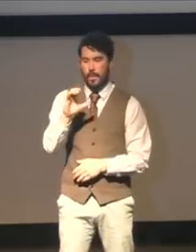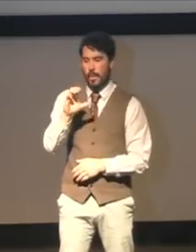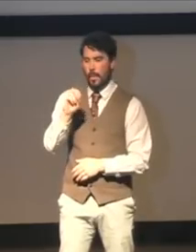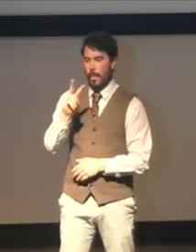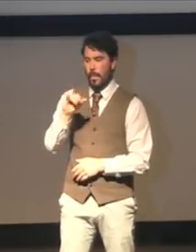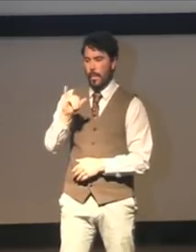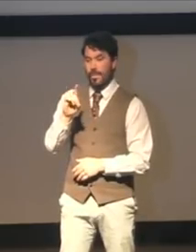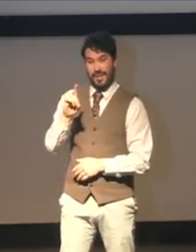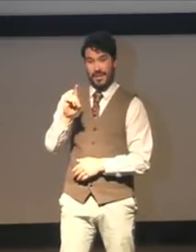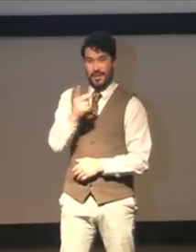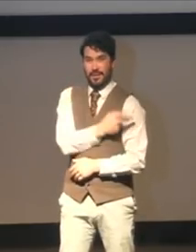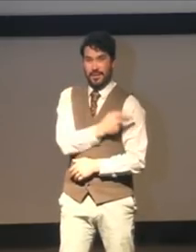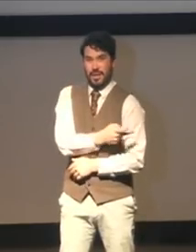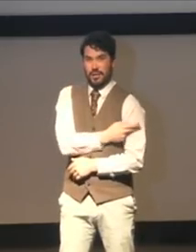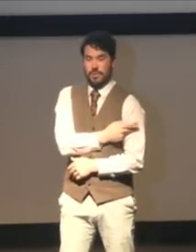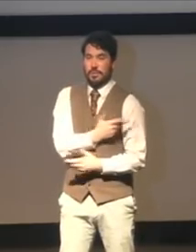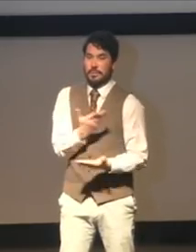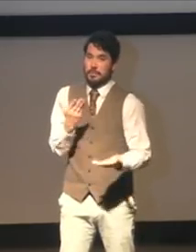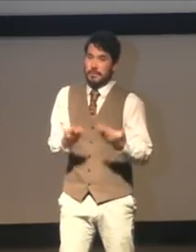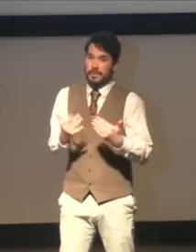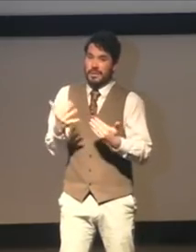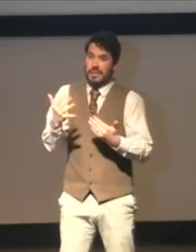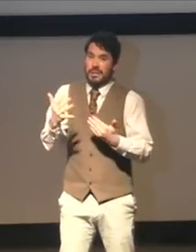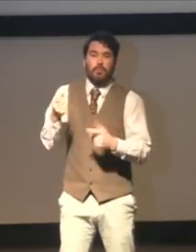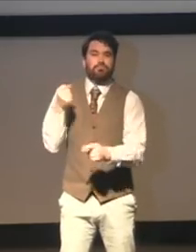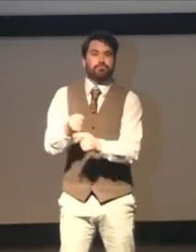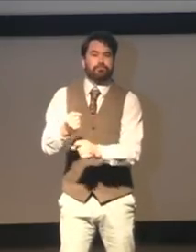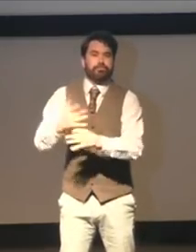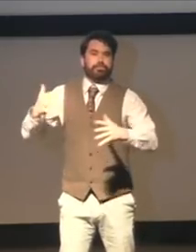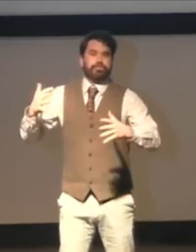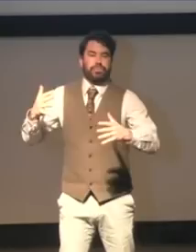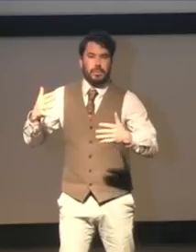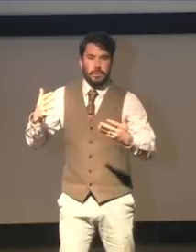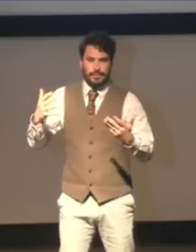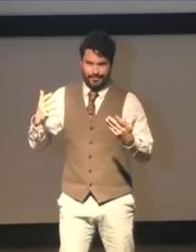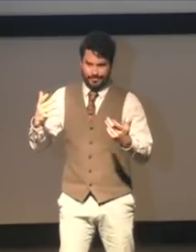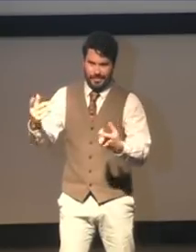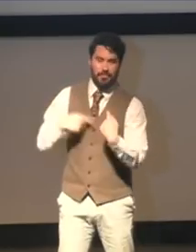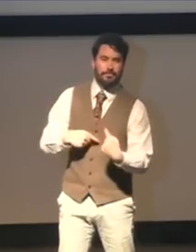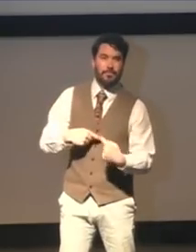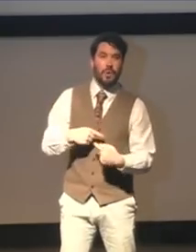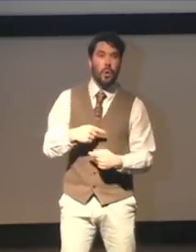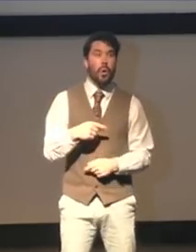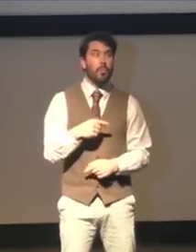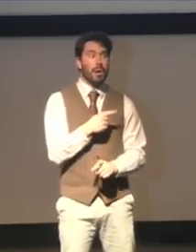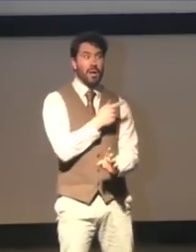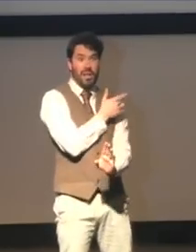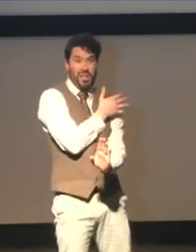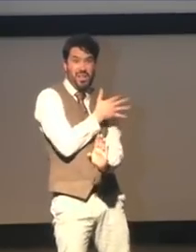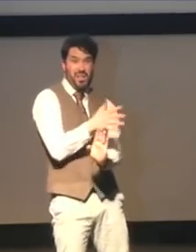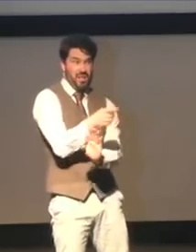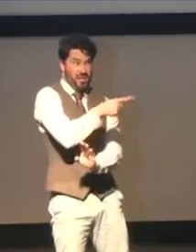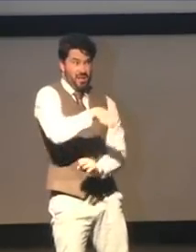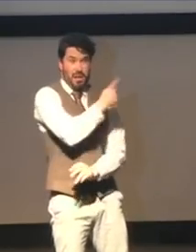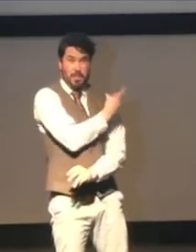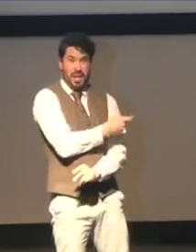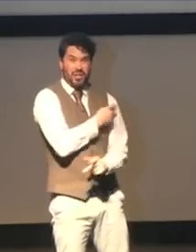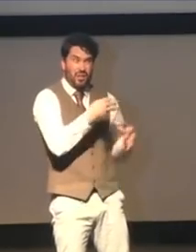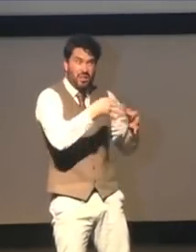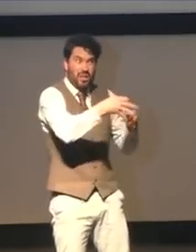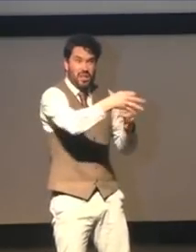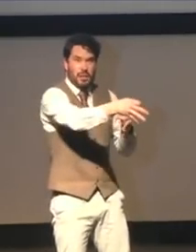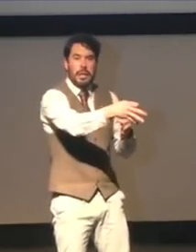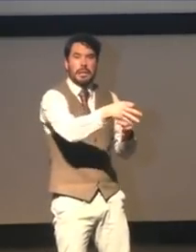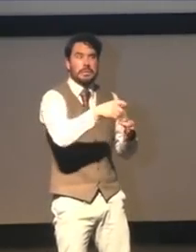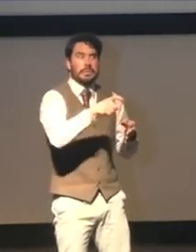as well as the demand, pent-up demand that'll come from the non-COVID patients in order to meet their needs. And I'm